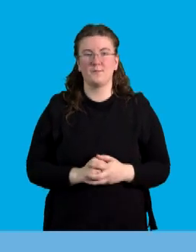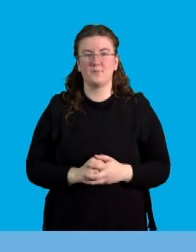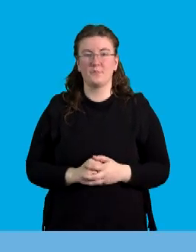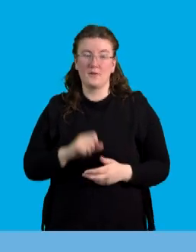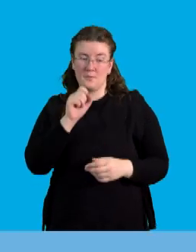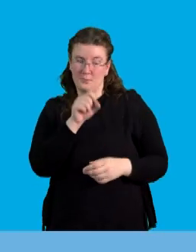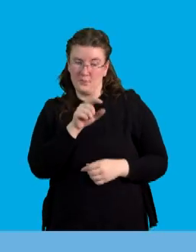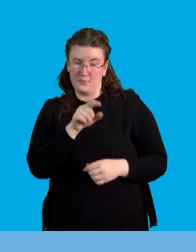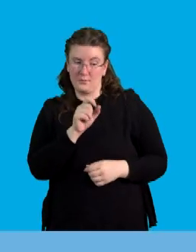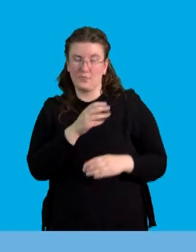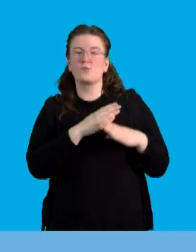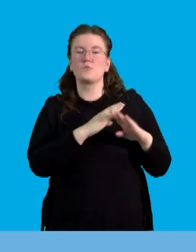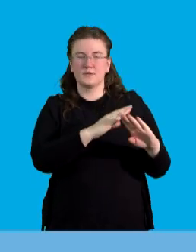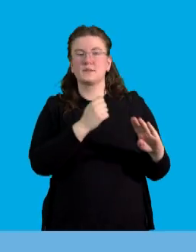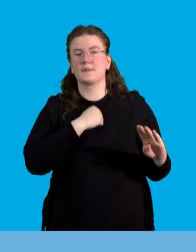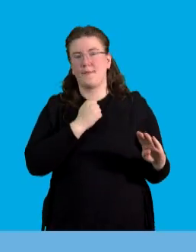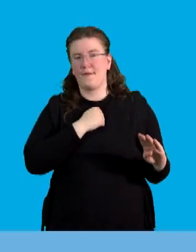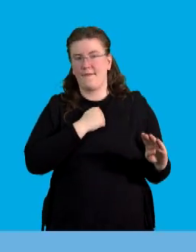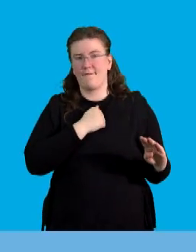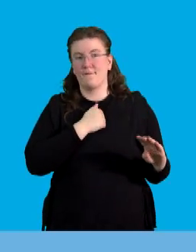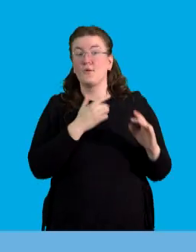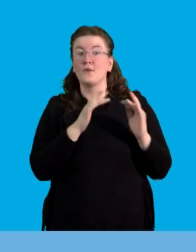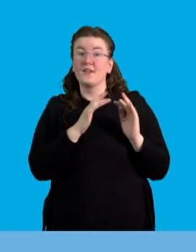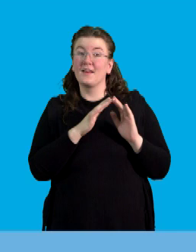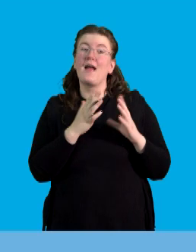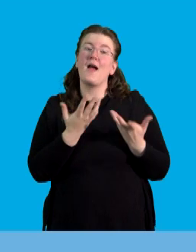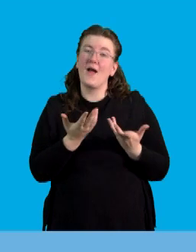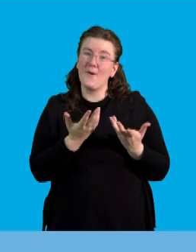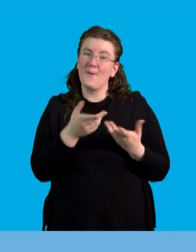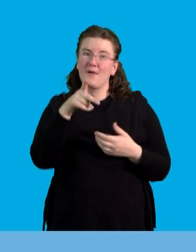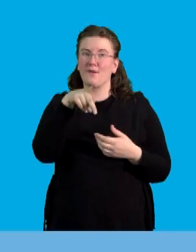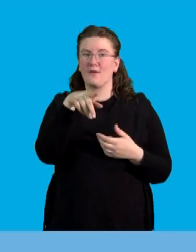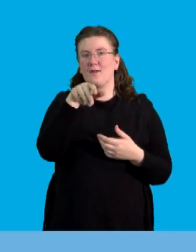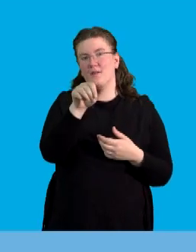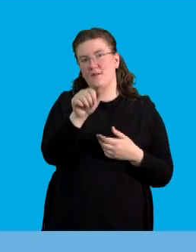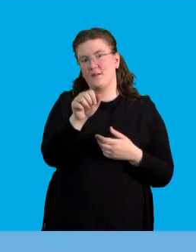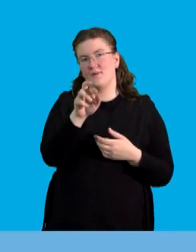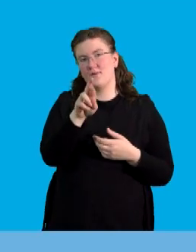So these are going to be my resistors that are connected in